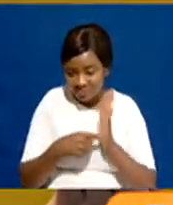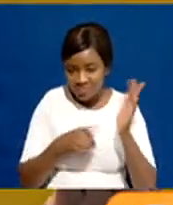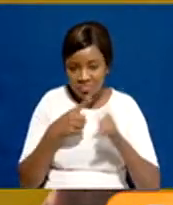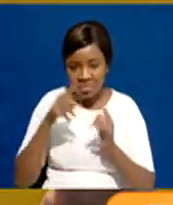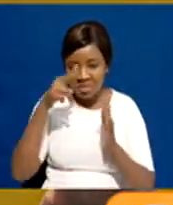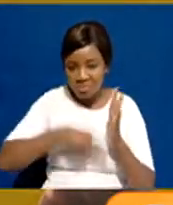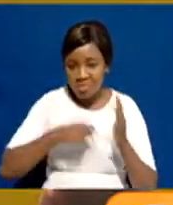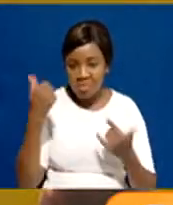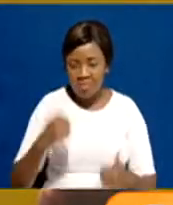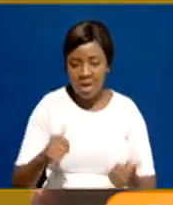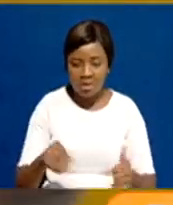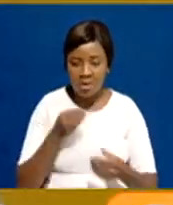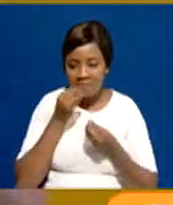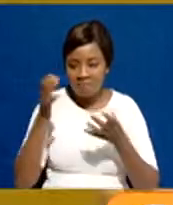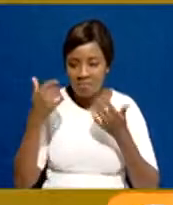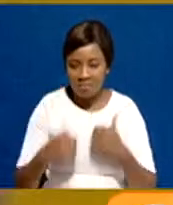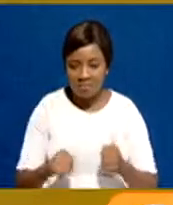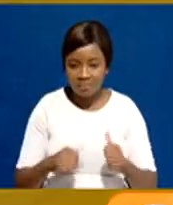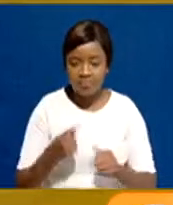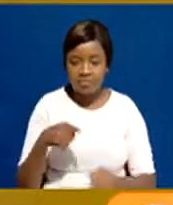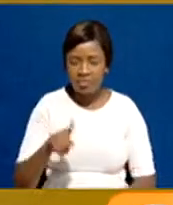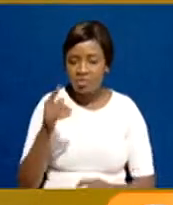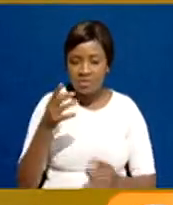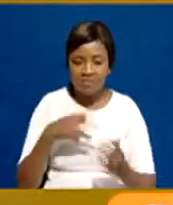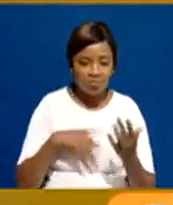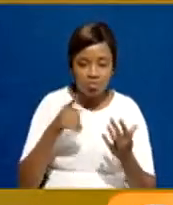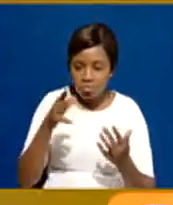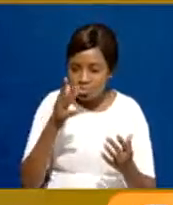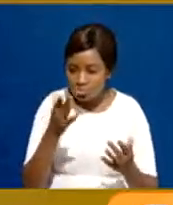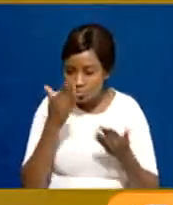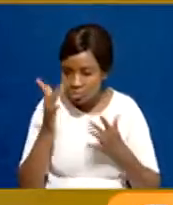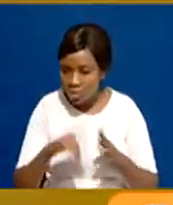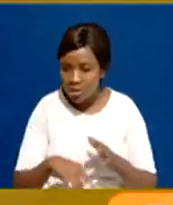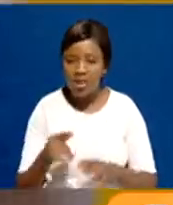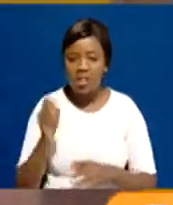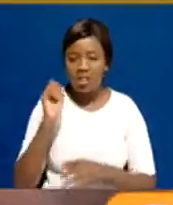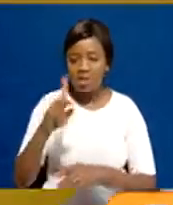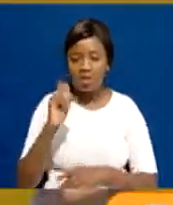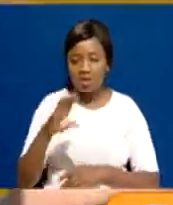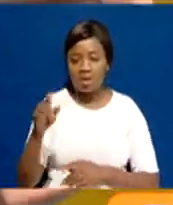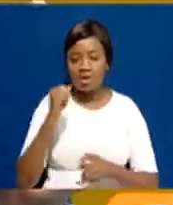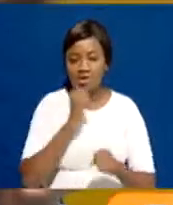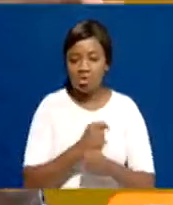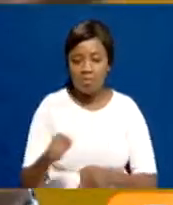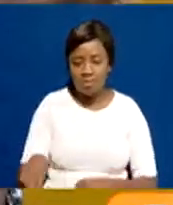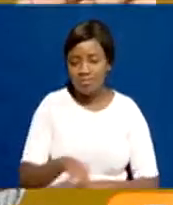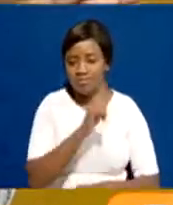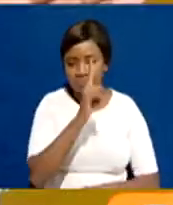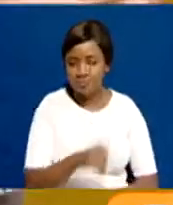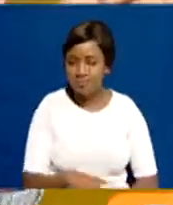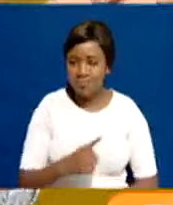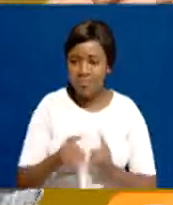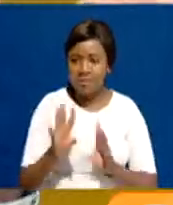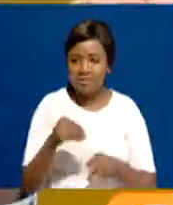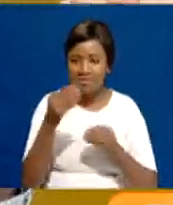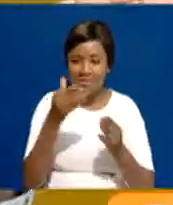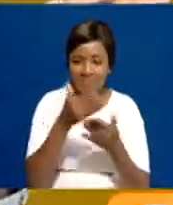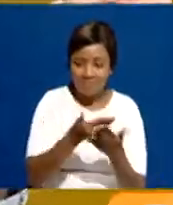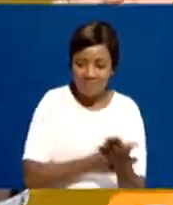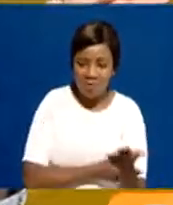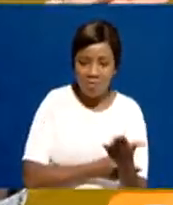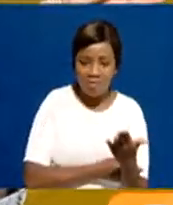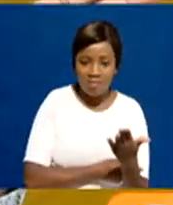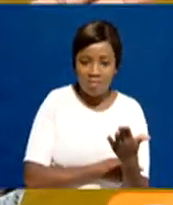they are never told. You just come, umesome nini, umesome this, so you can be a manager, but you are not given a real form